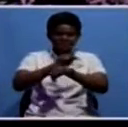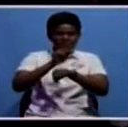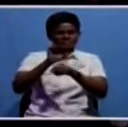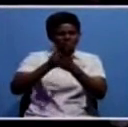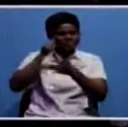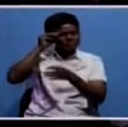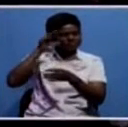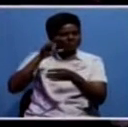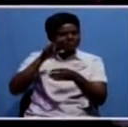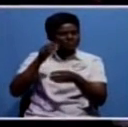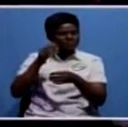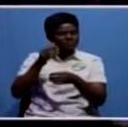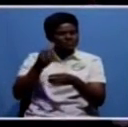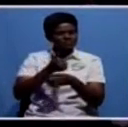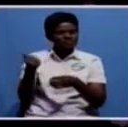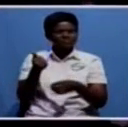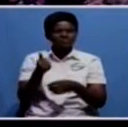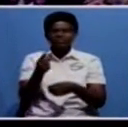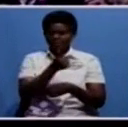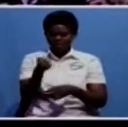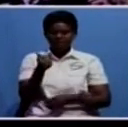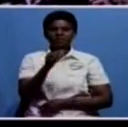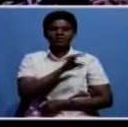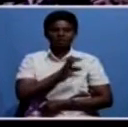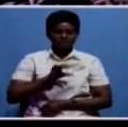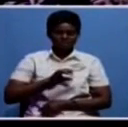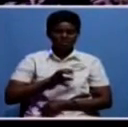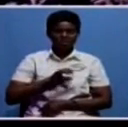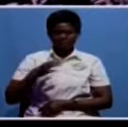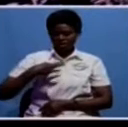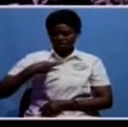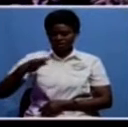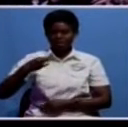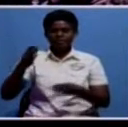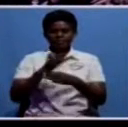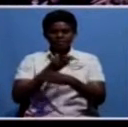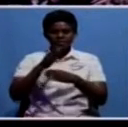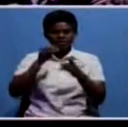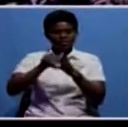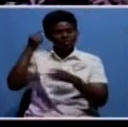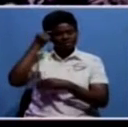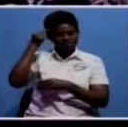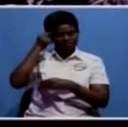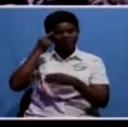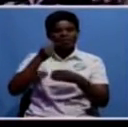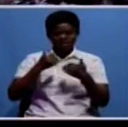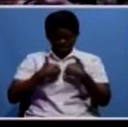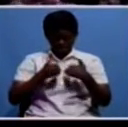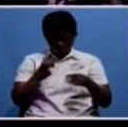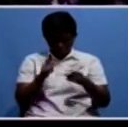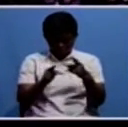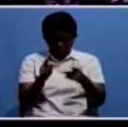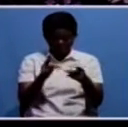But how? Undertaking road projects and supplying the very government that you work. Any company that applies for business in government, there are processes,